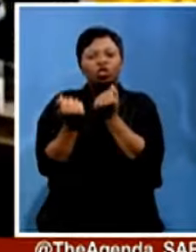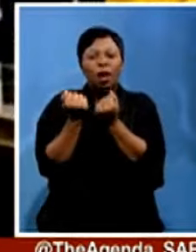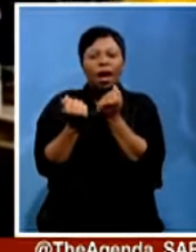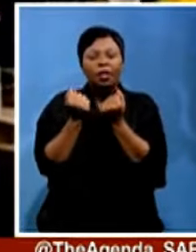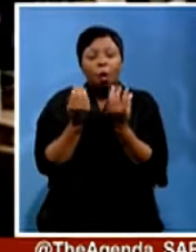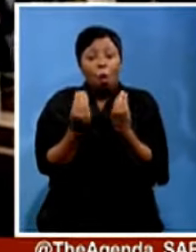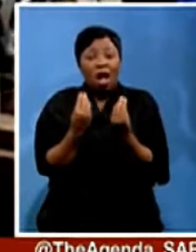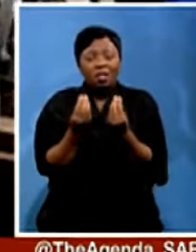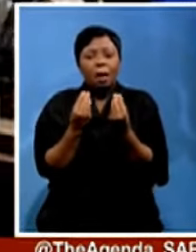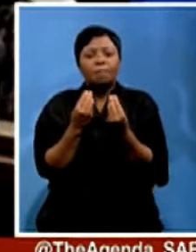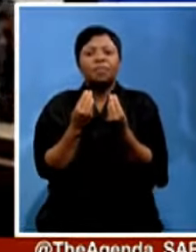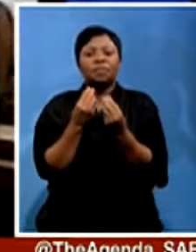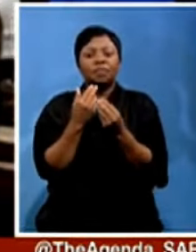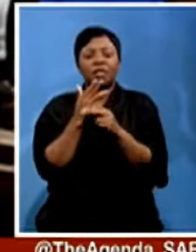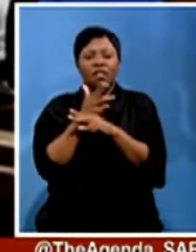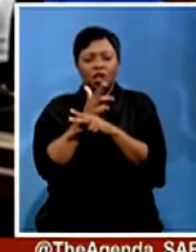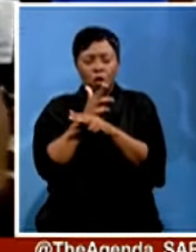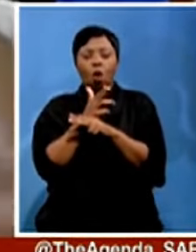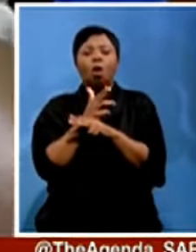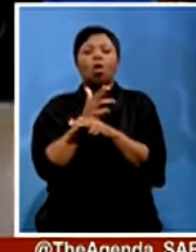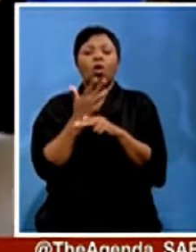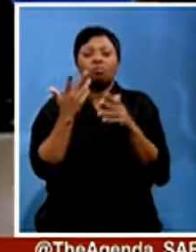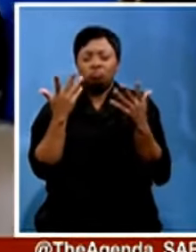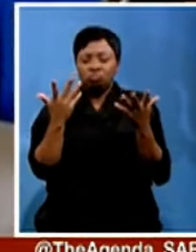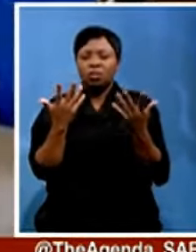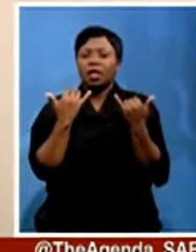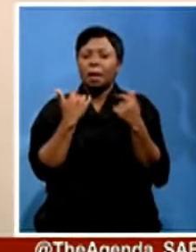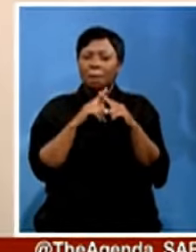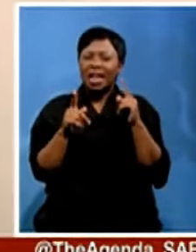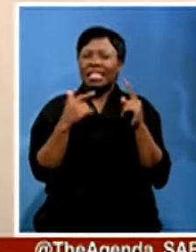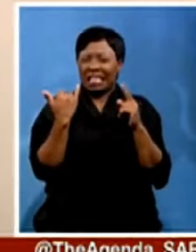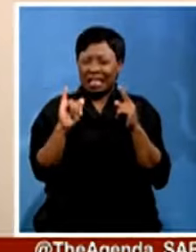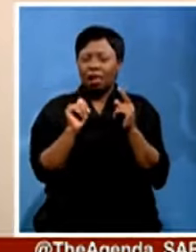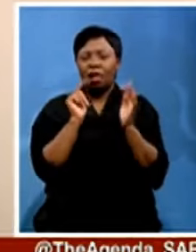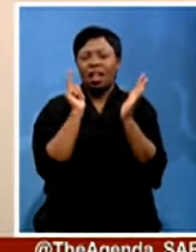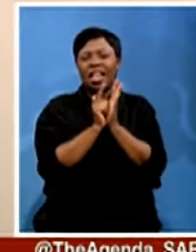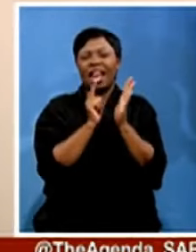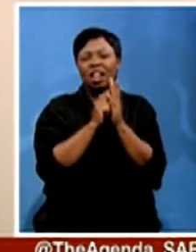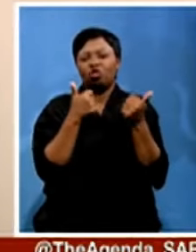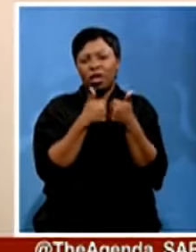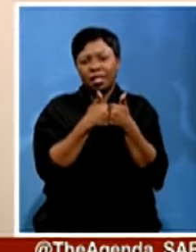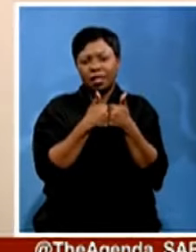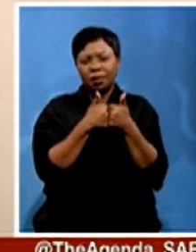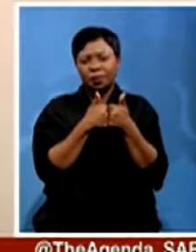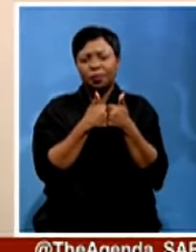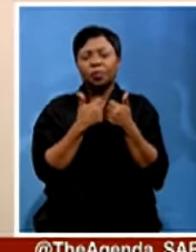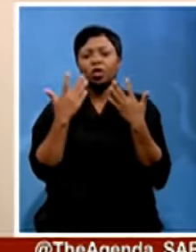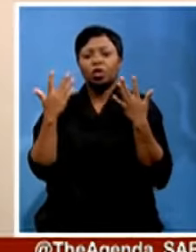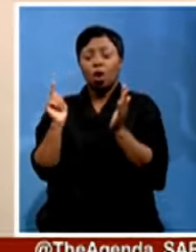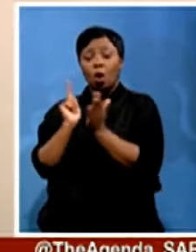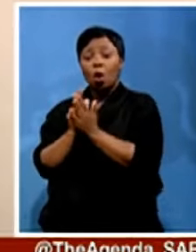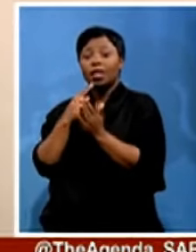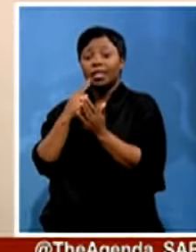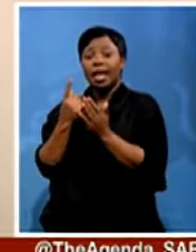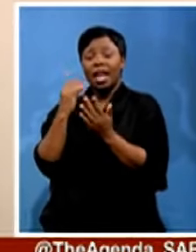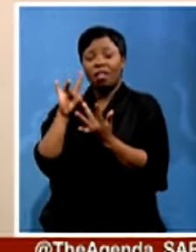this also poses legal challenges. In law, there is a principle called open justice, which means that justice must not only